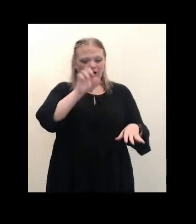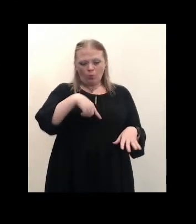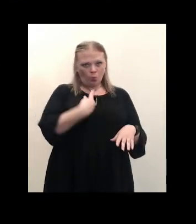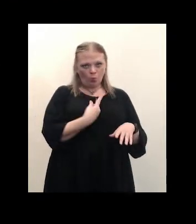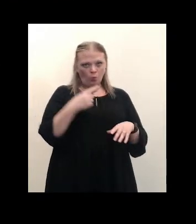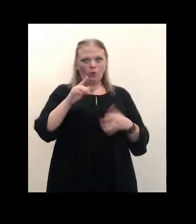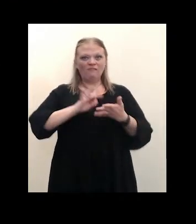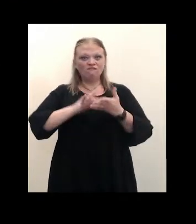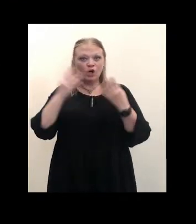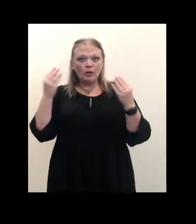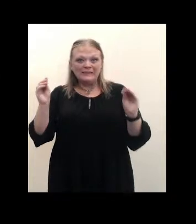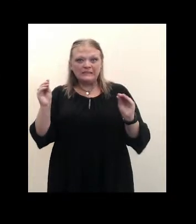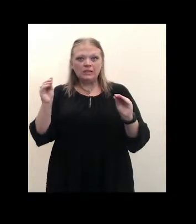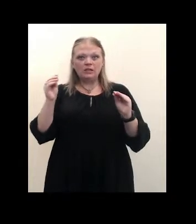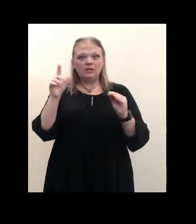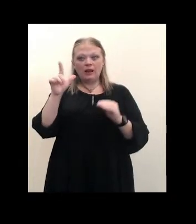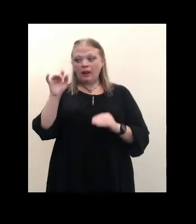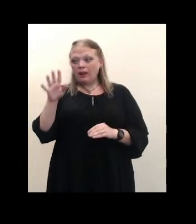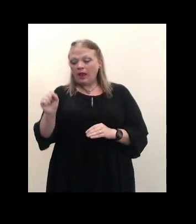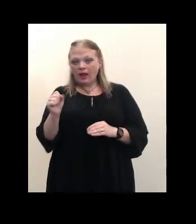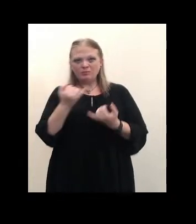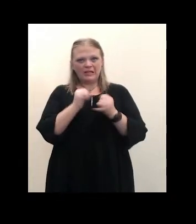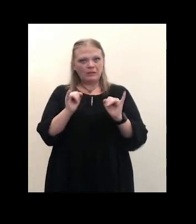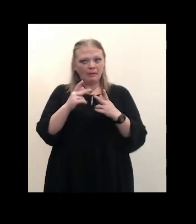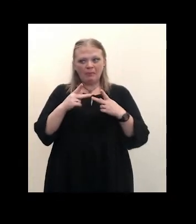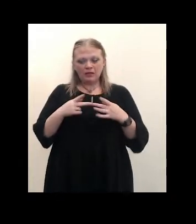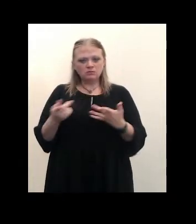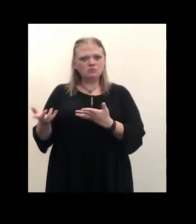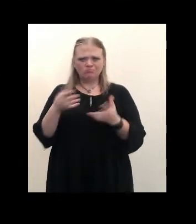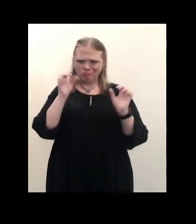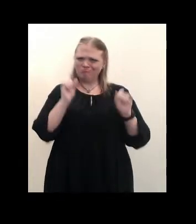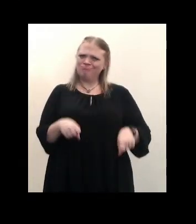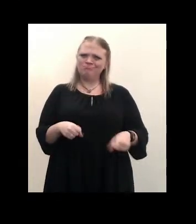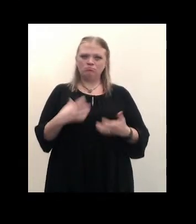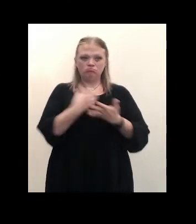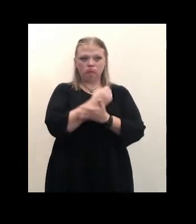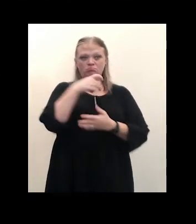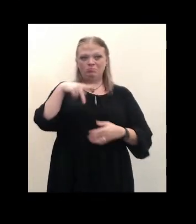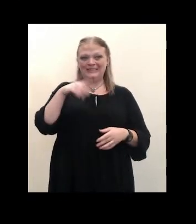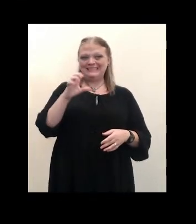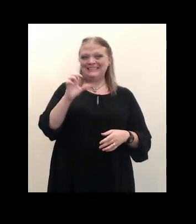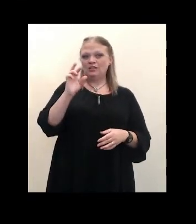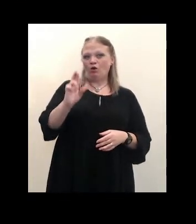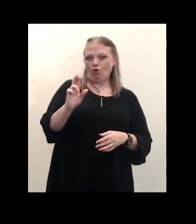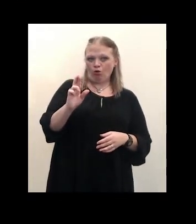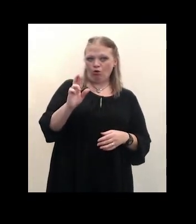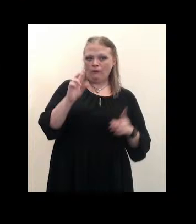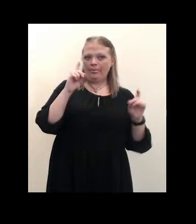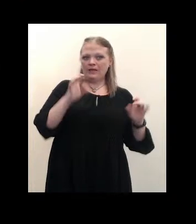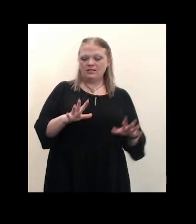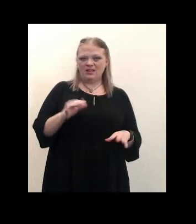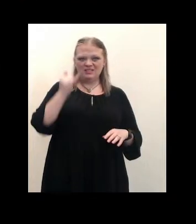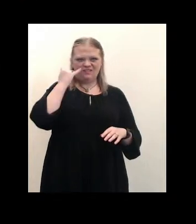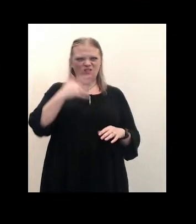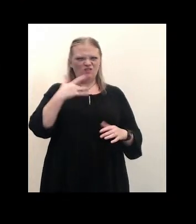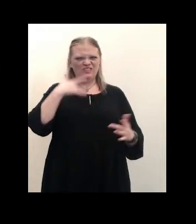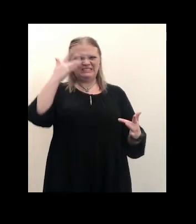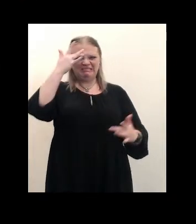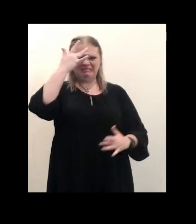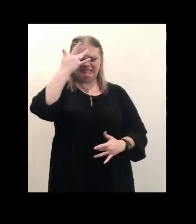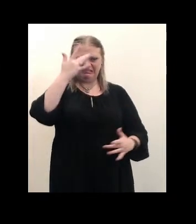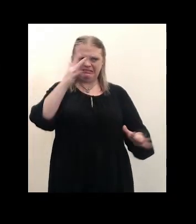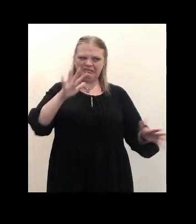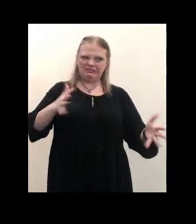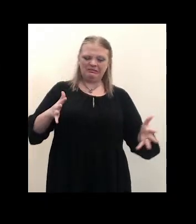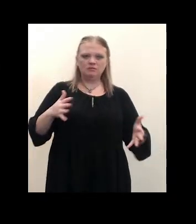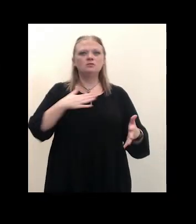independent labs, lots of places you can get a test, and a PCR test too. So if anybody's feeling sick, please get a test, and please